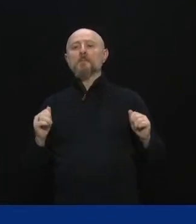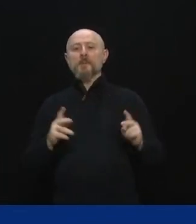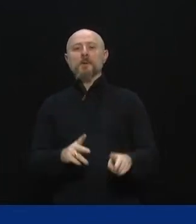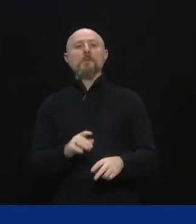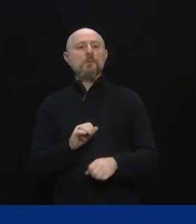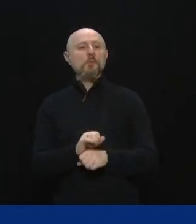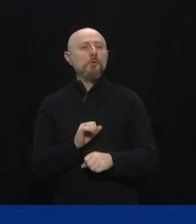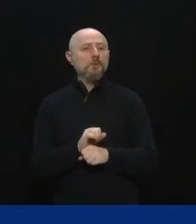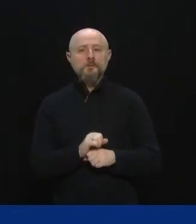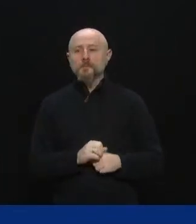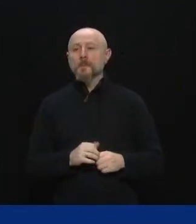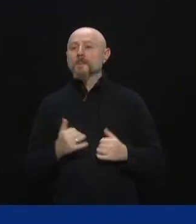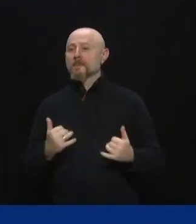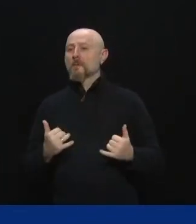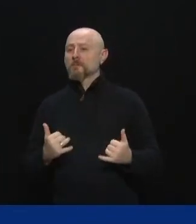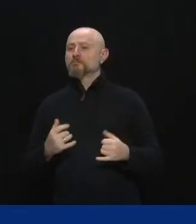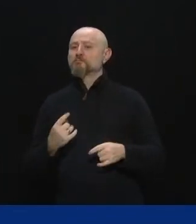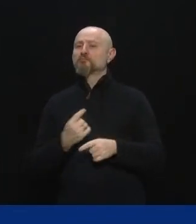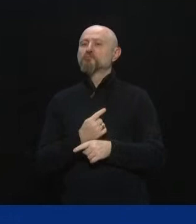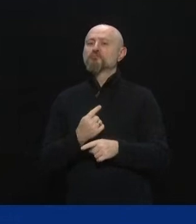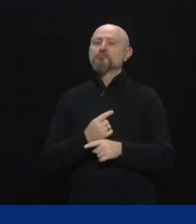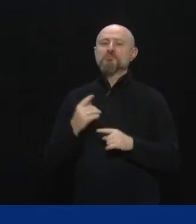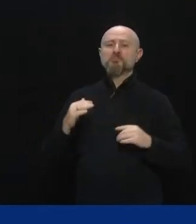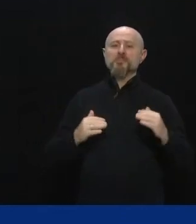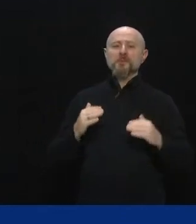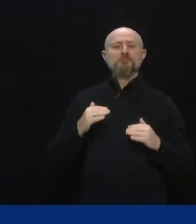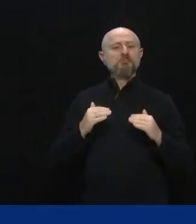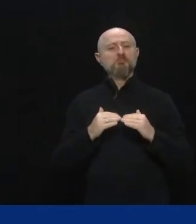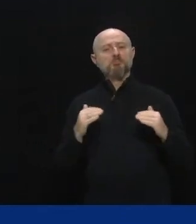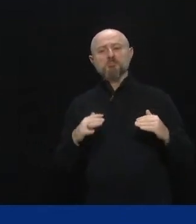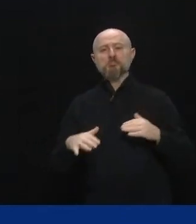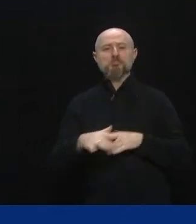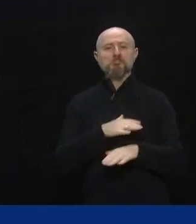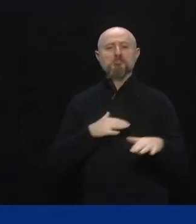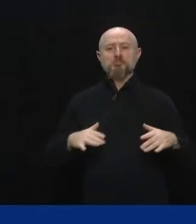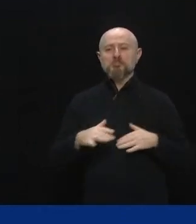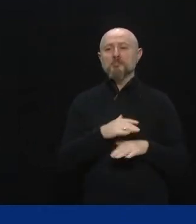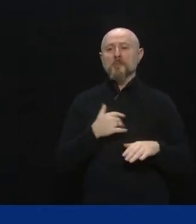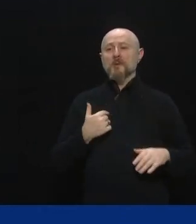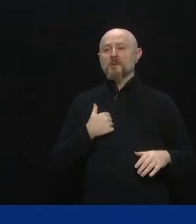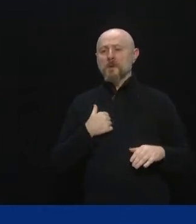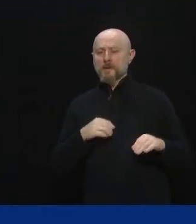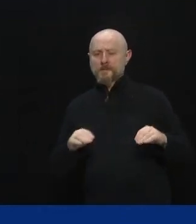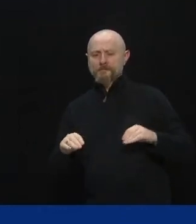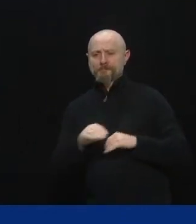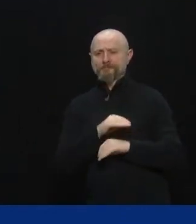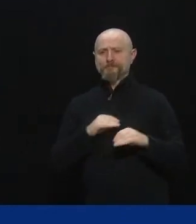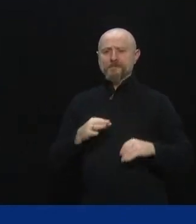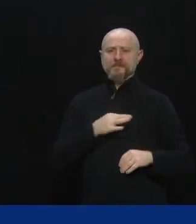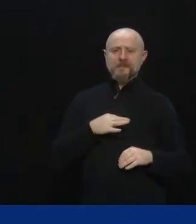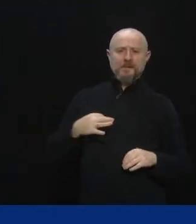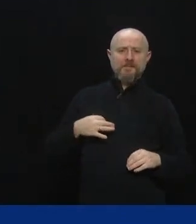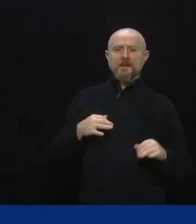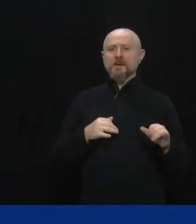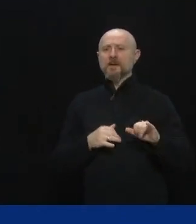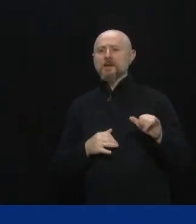of equilibrium there, which is very good. We've redeployed staff, particularly in areas like